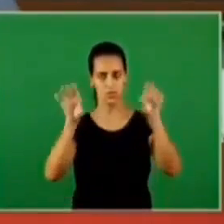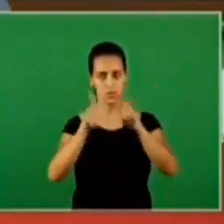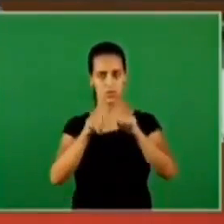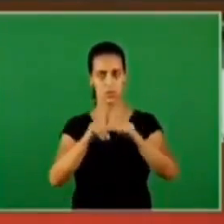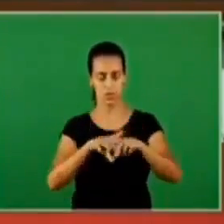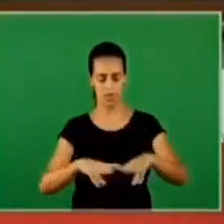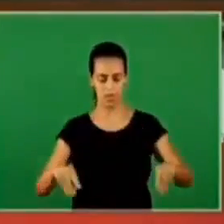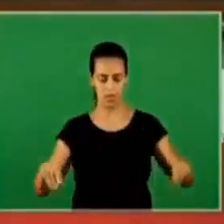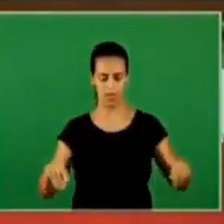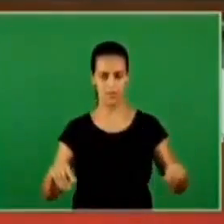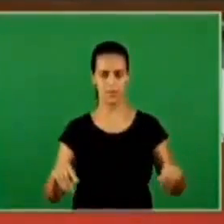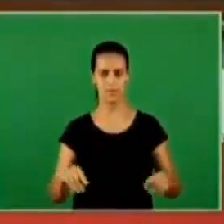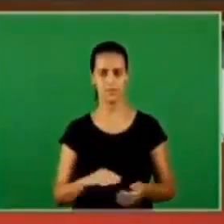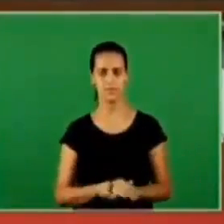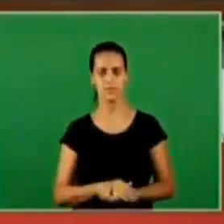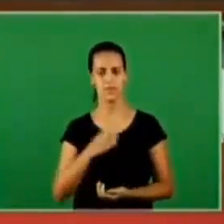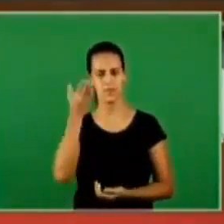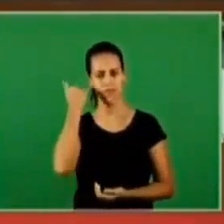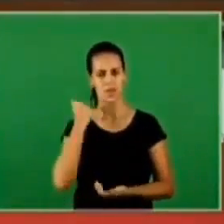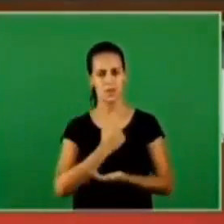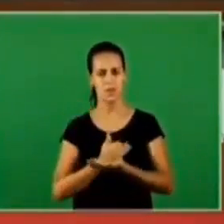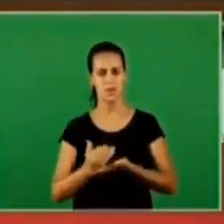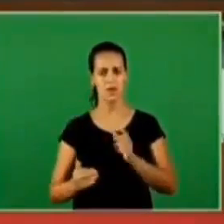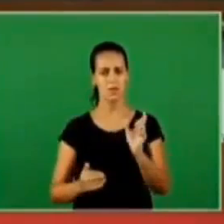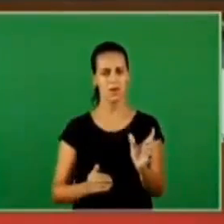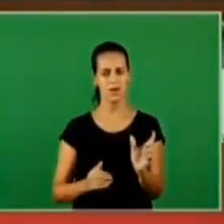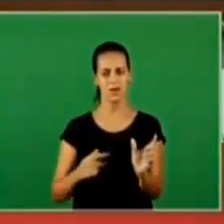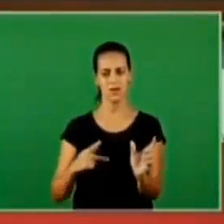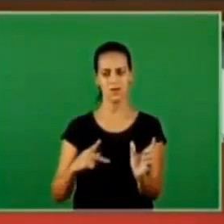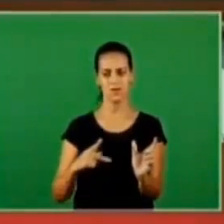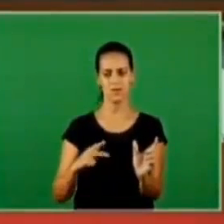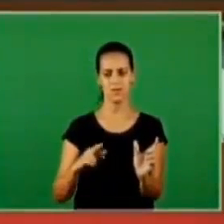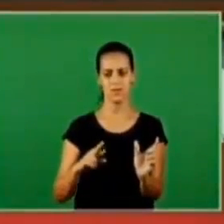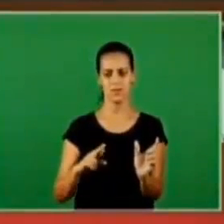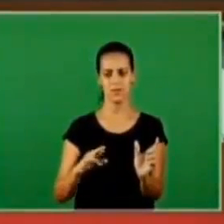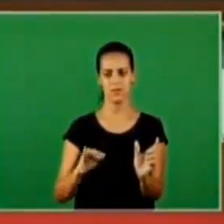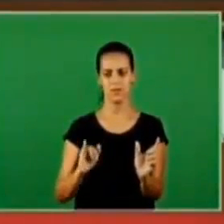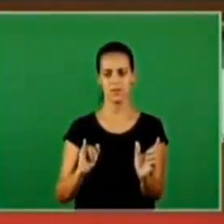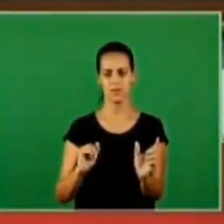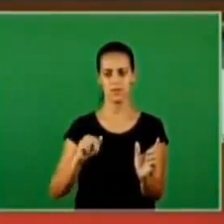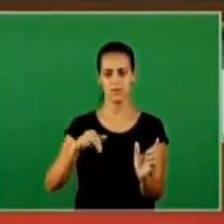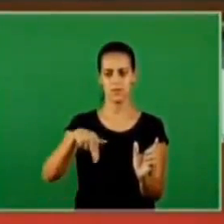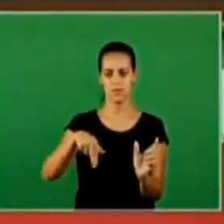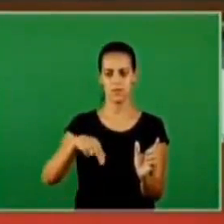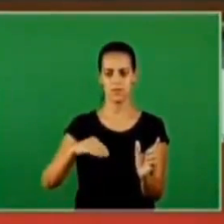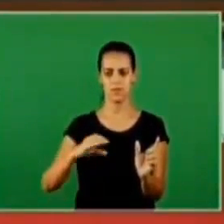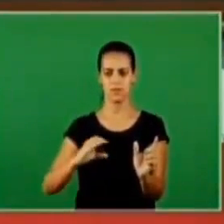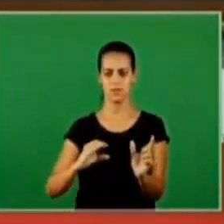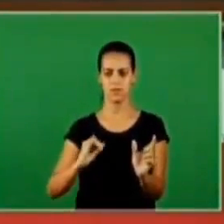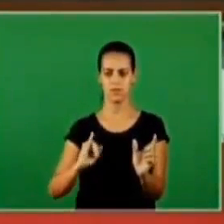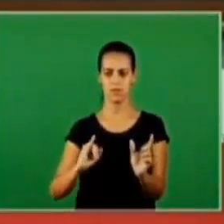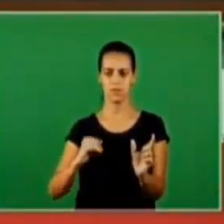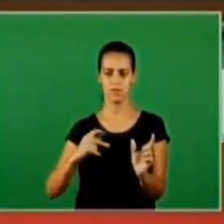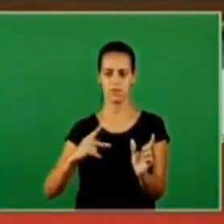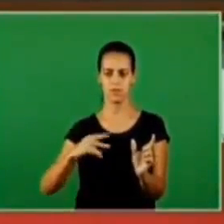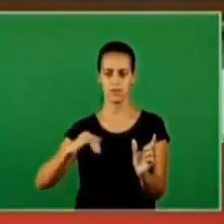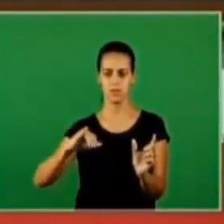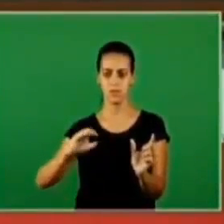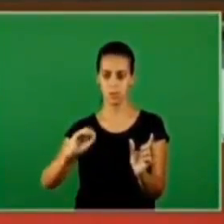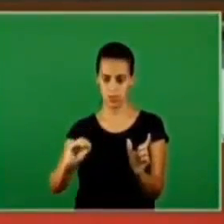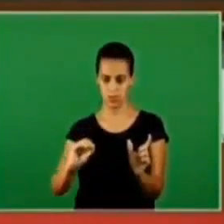earth, we already know that word beginning in Genesis is, in Hebrew,